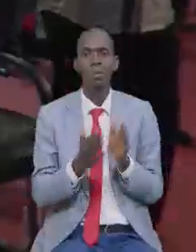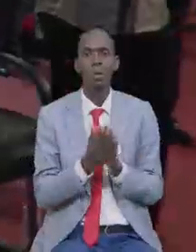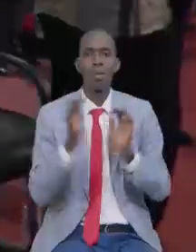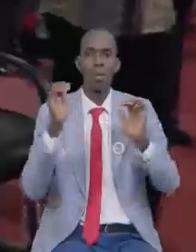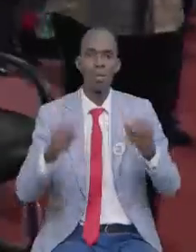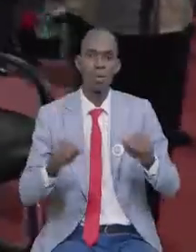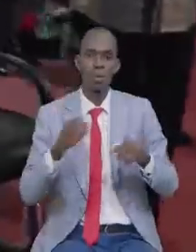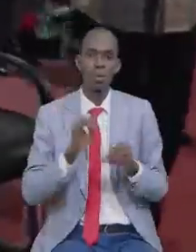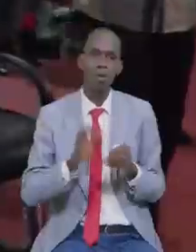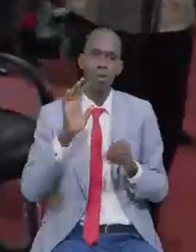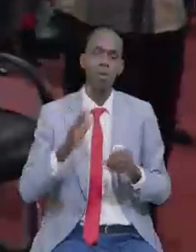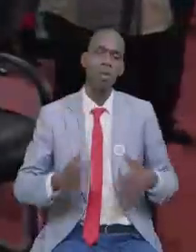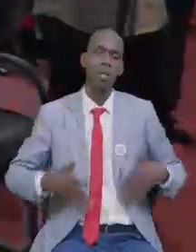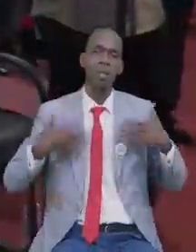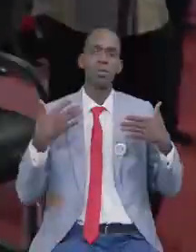life.